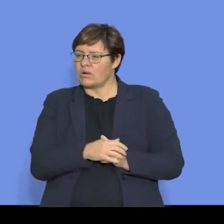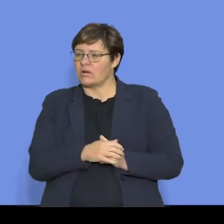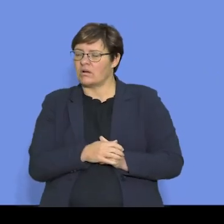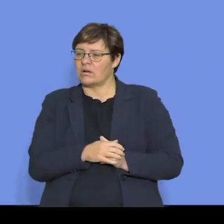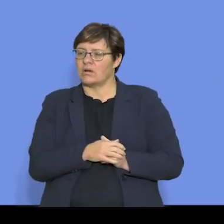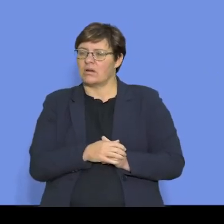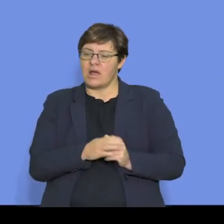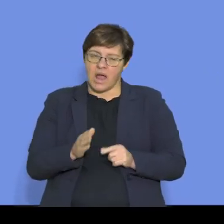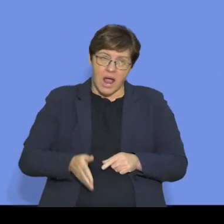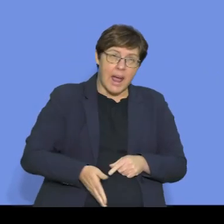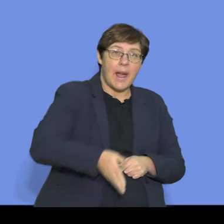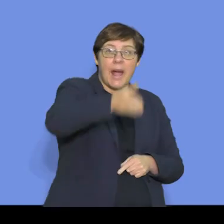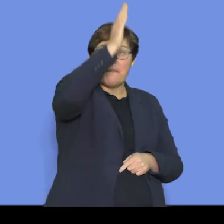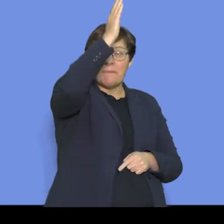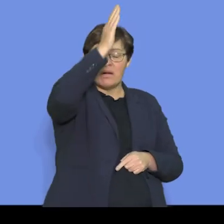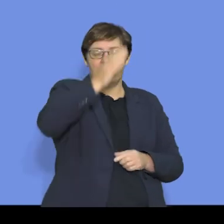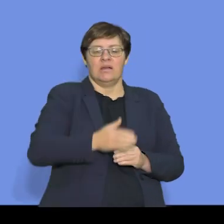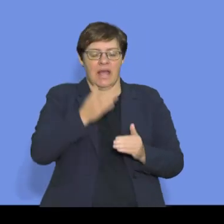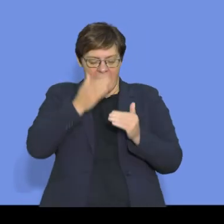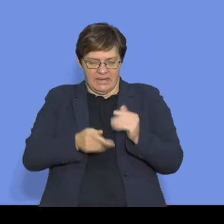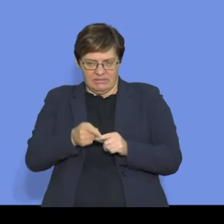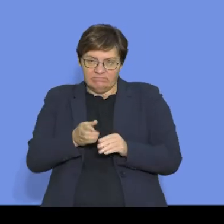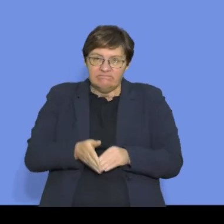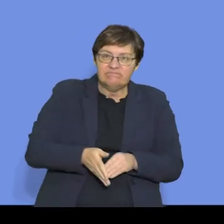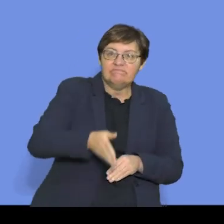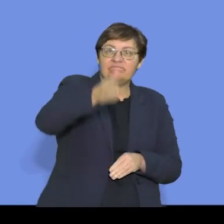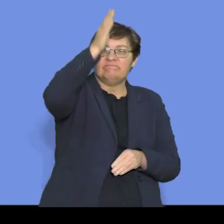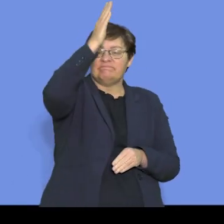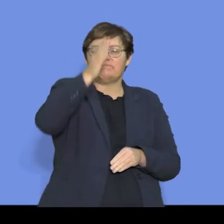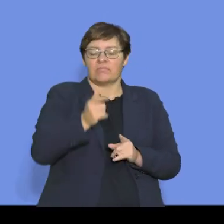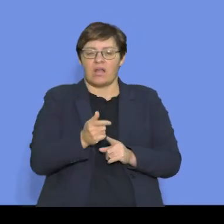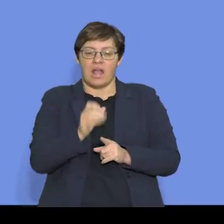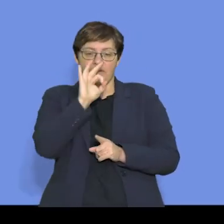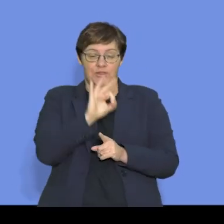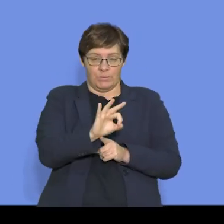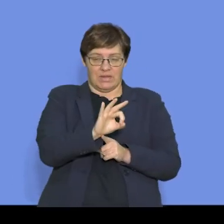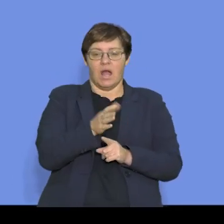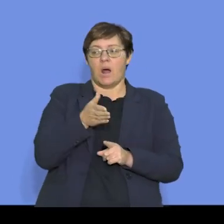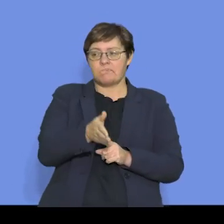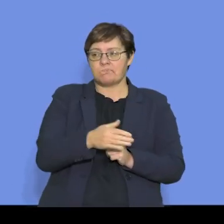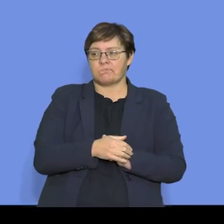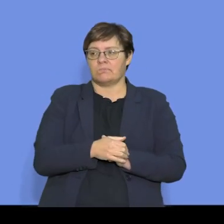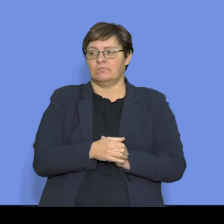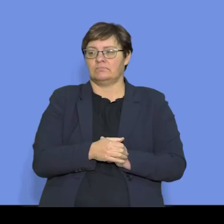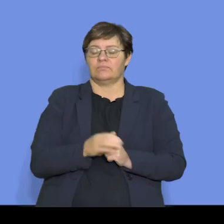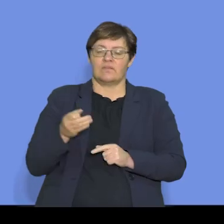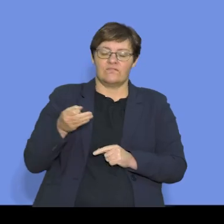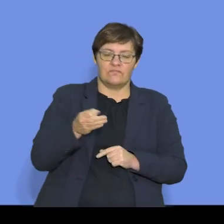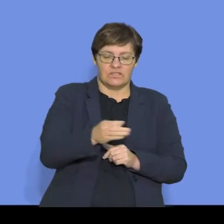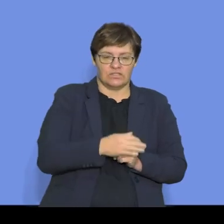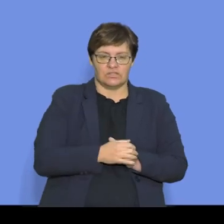at this, if we draw a line at the end of the Paleozoic era, which three organisms were